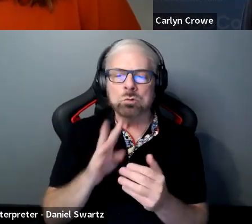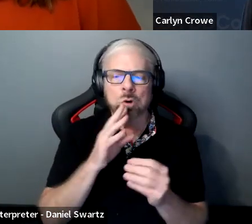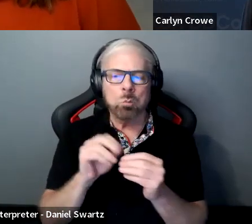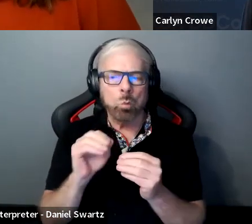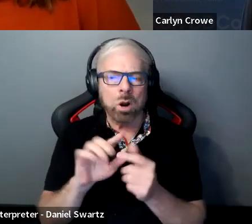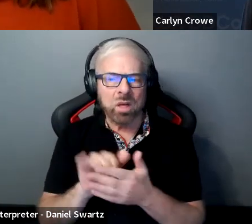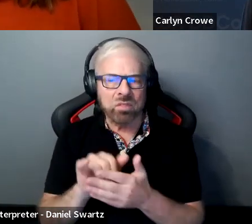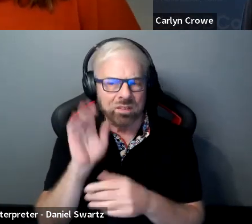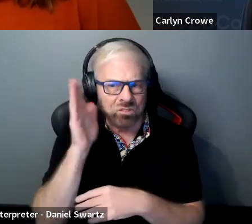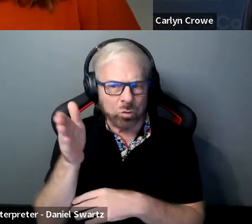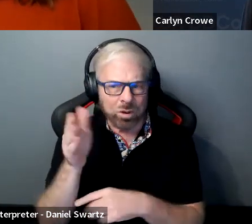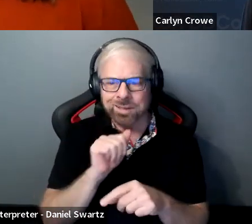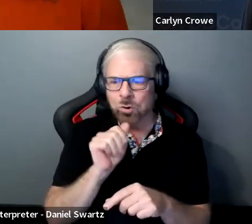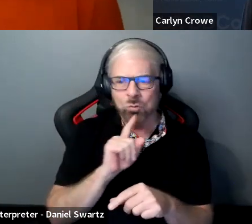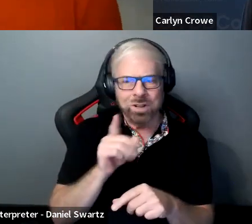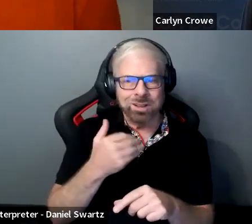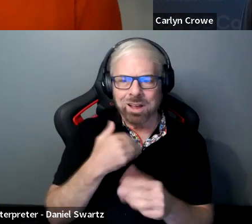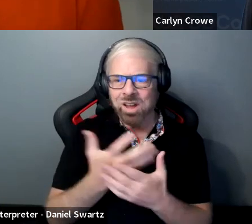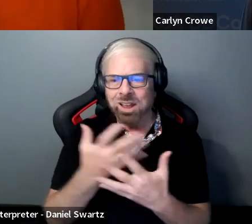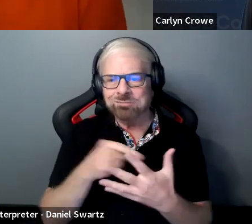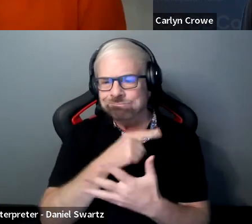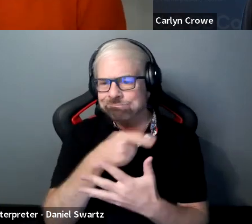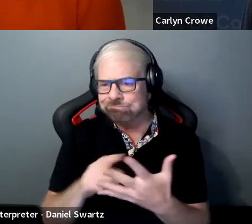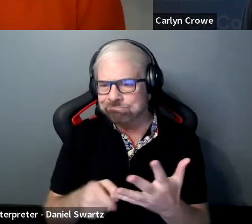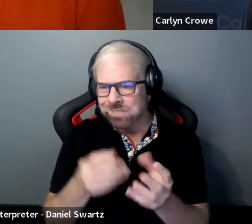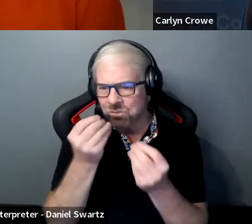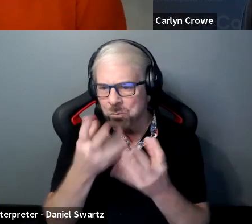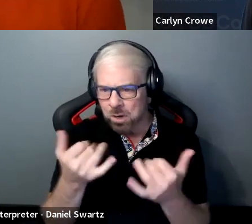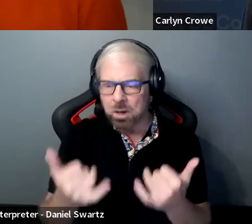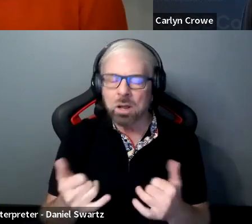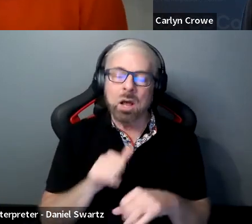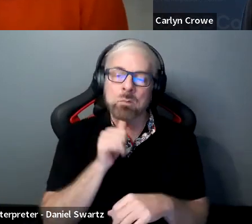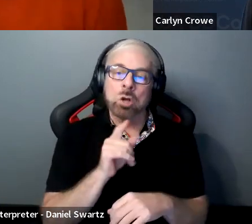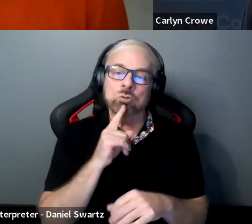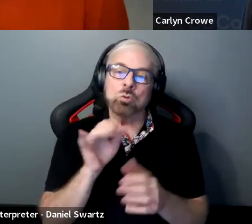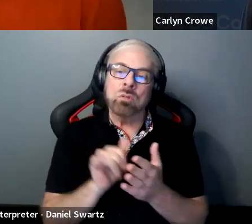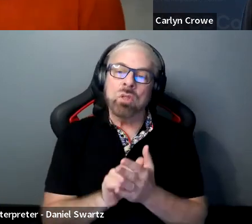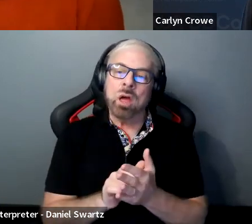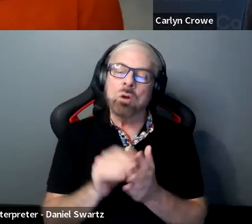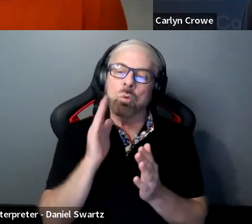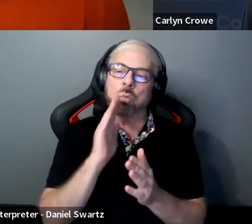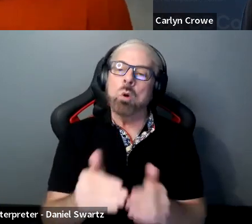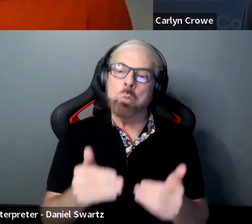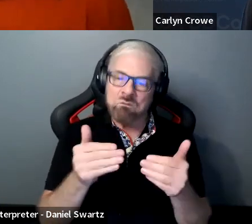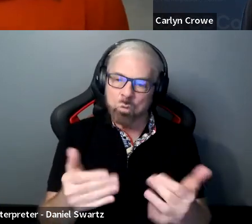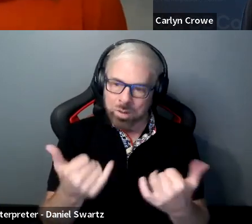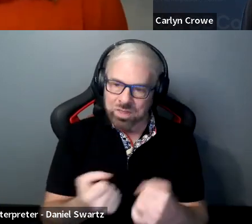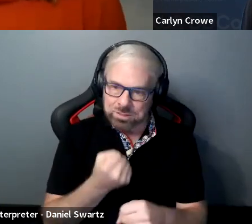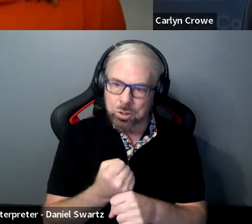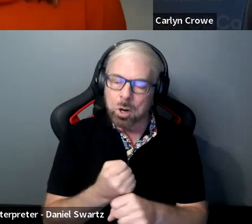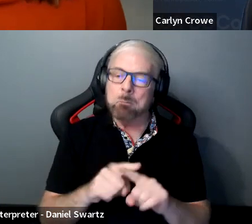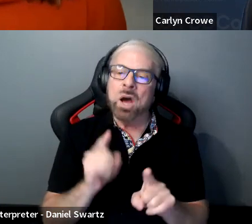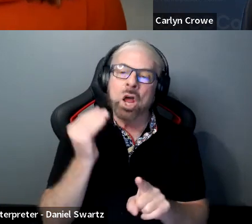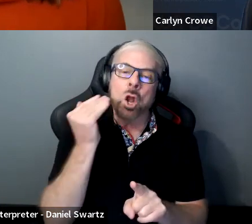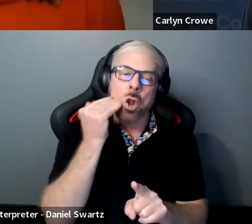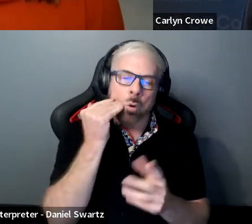I don't really have a lot of details on it right now. And I'm not sure if it's going to move forward this year, but I know that it's getting a